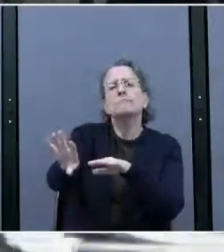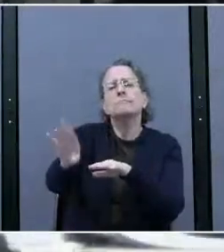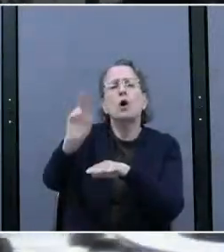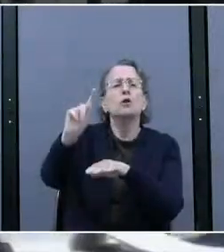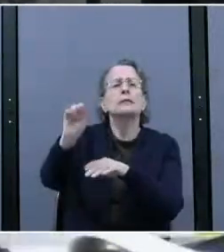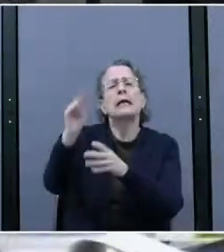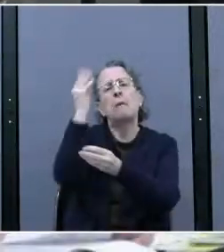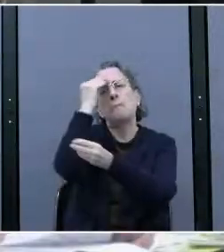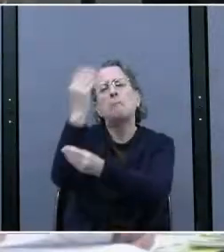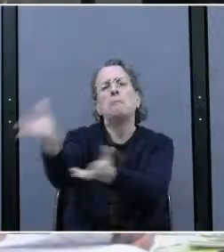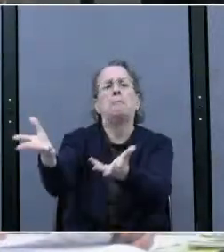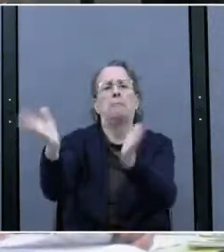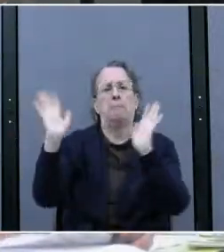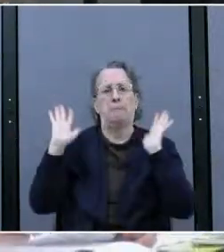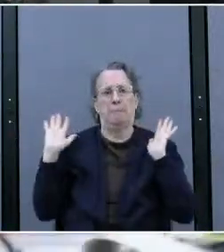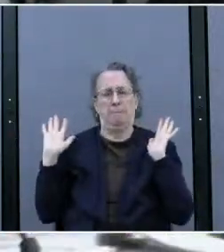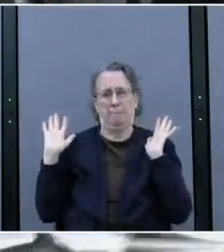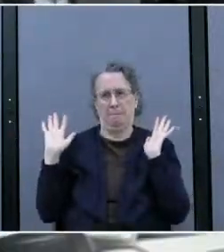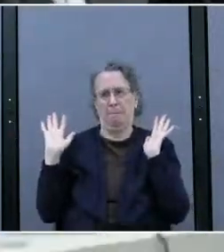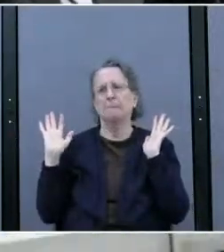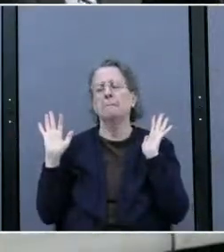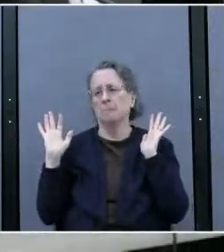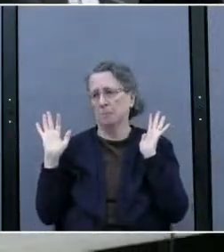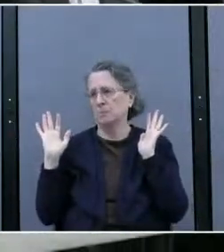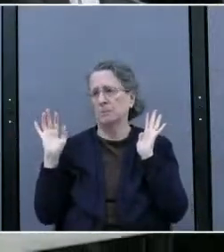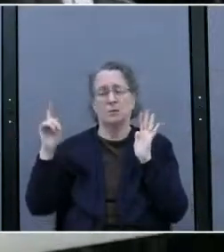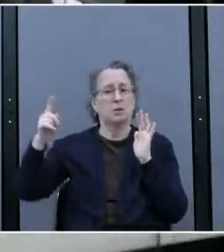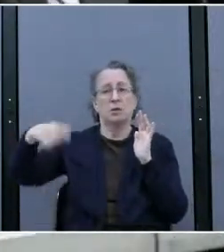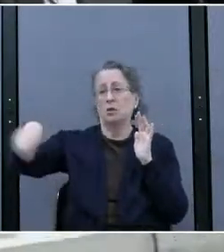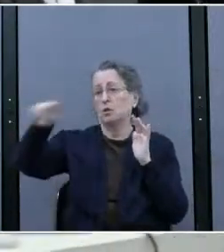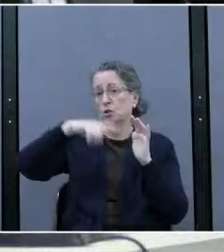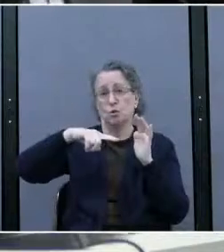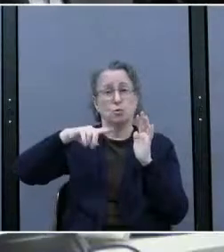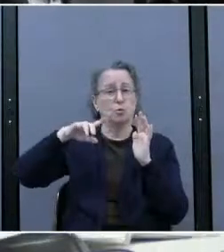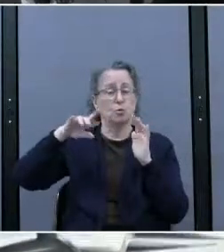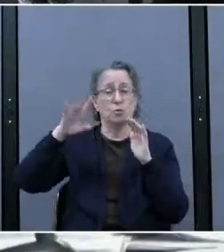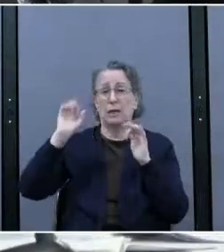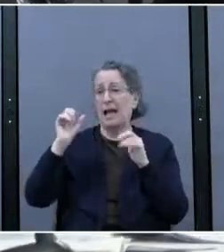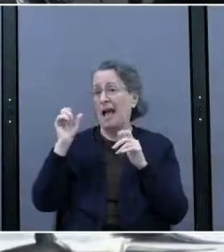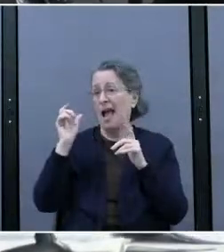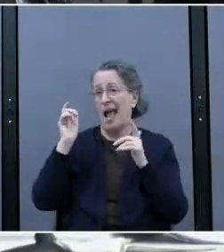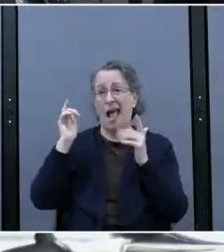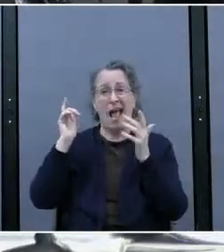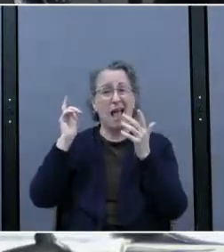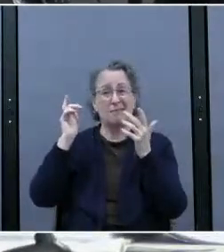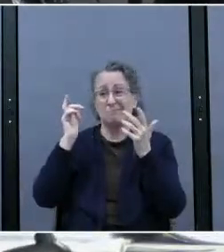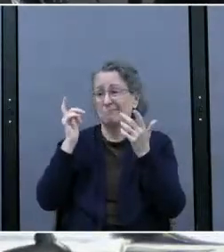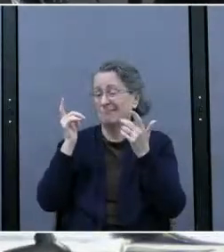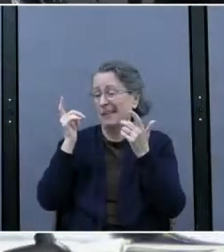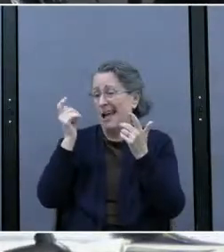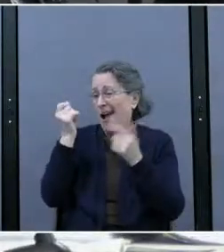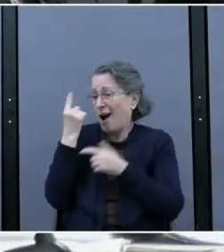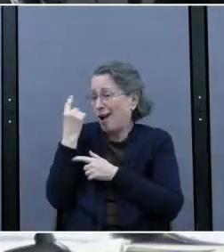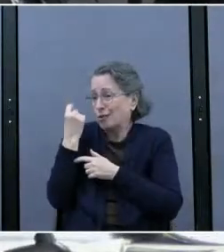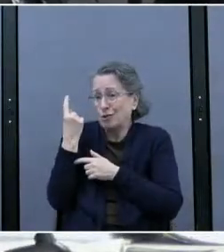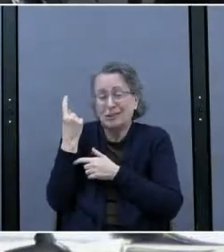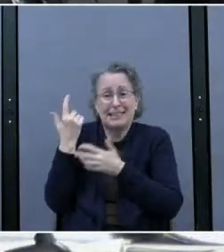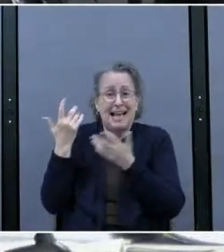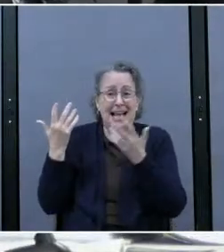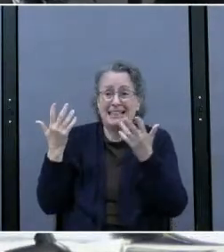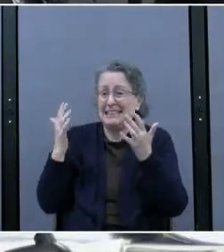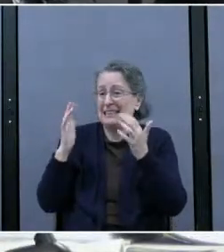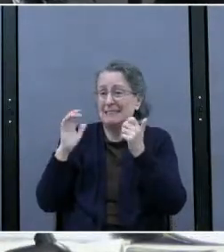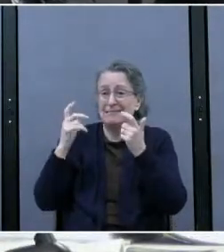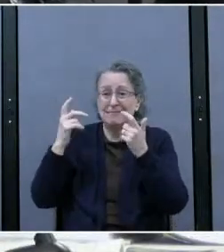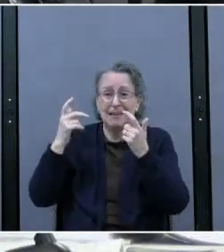for this year, it is advisory to you. You may interpret it in whatever way you wish to and take the advice or not take it and serve at